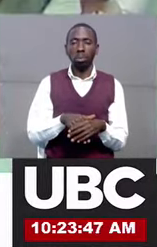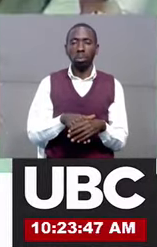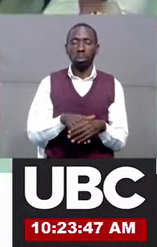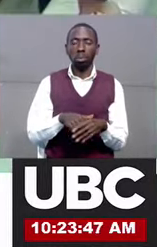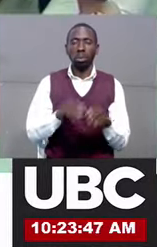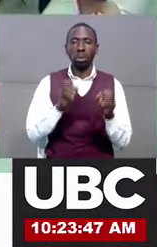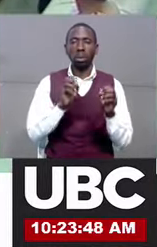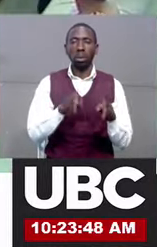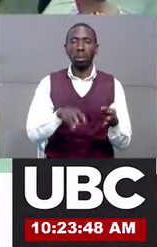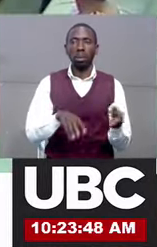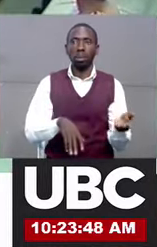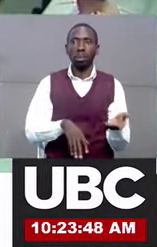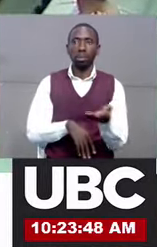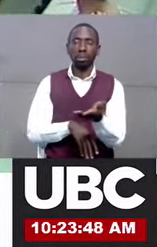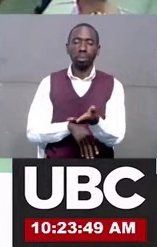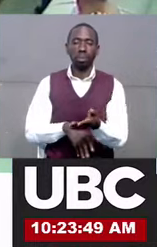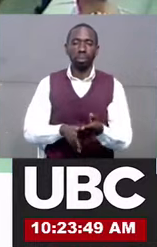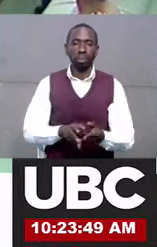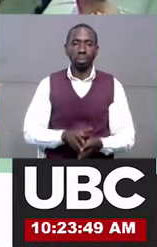Okay.